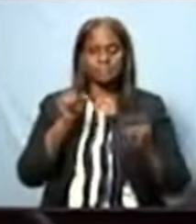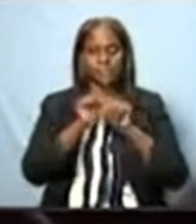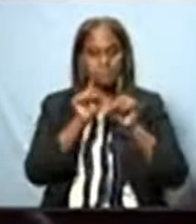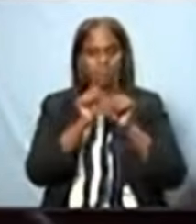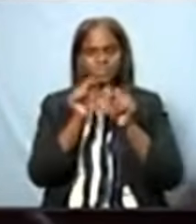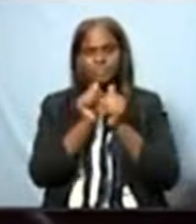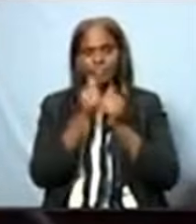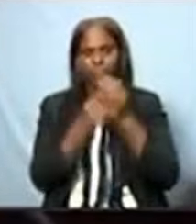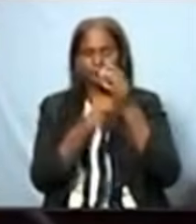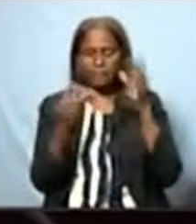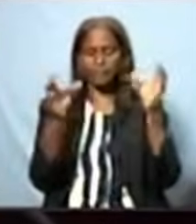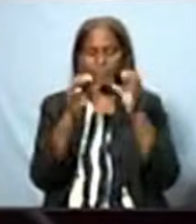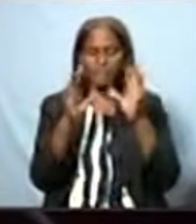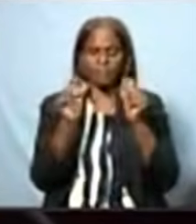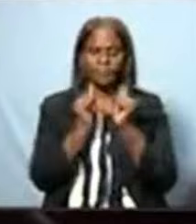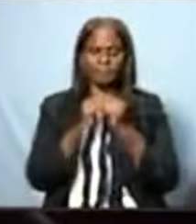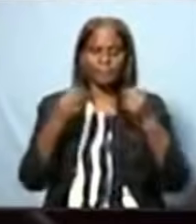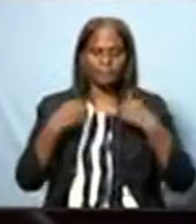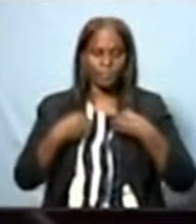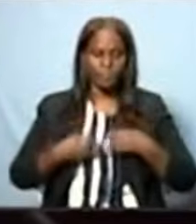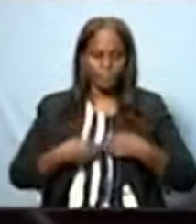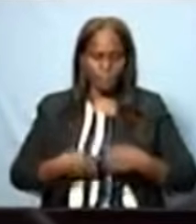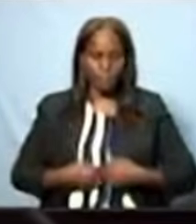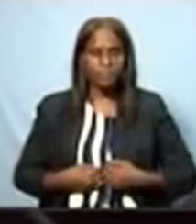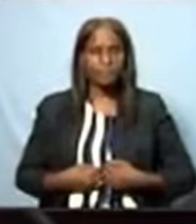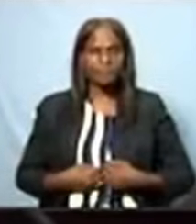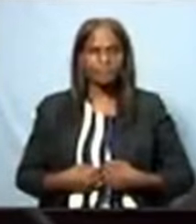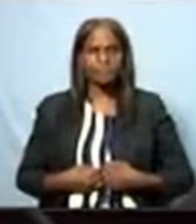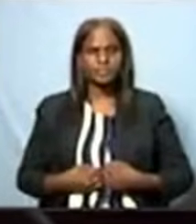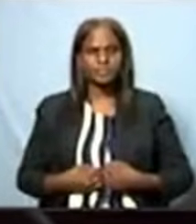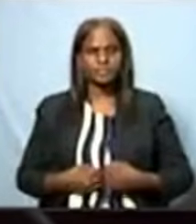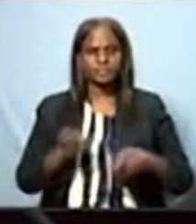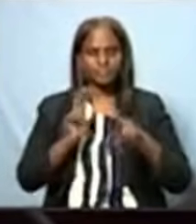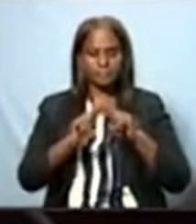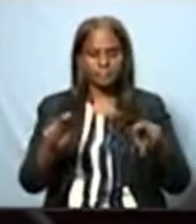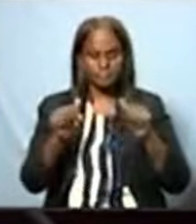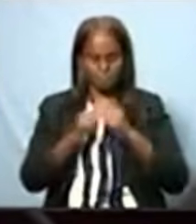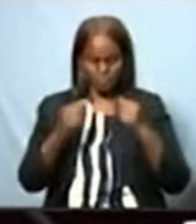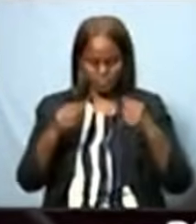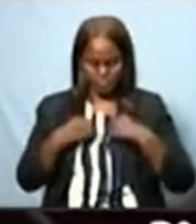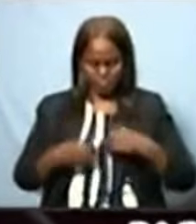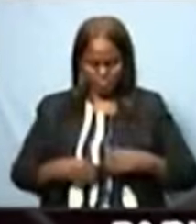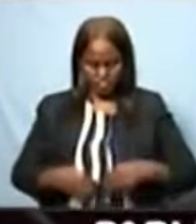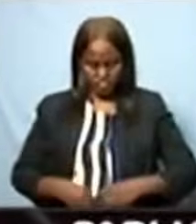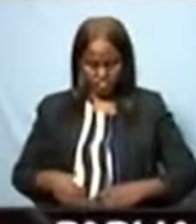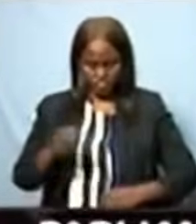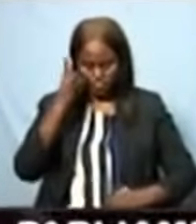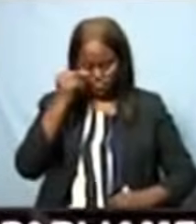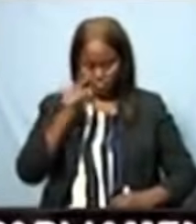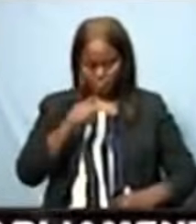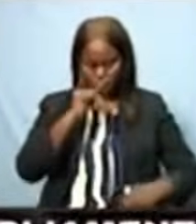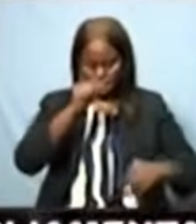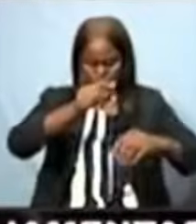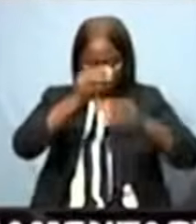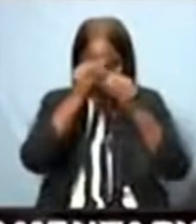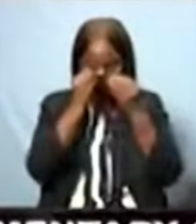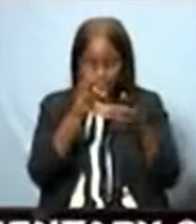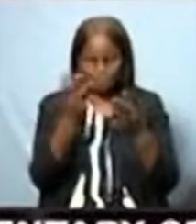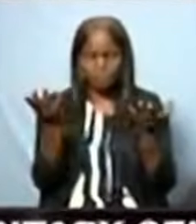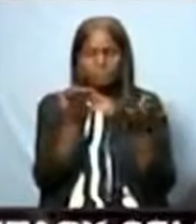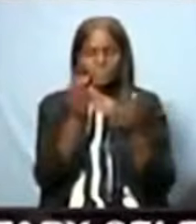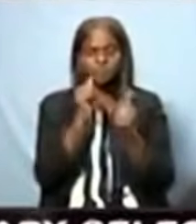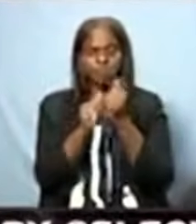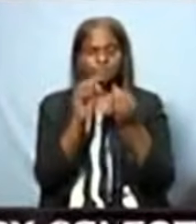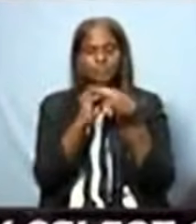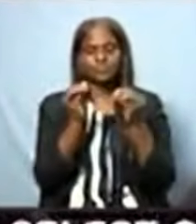as councillors and as it may be the council chairperson and the mayors. Why this does not comply? Because